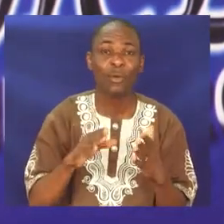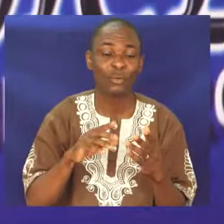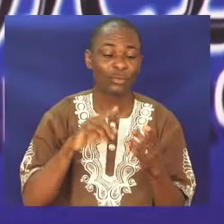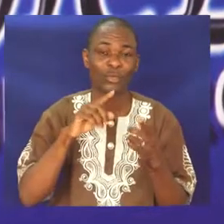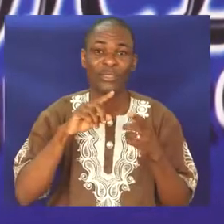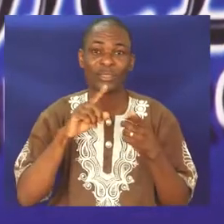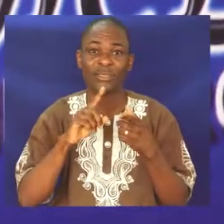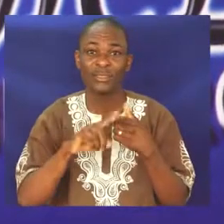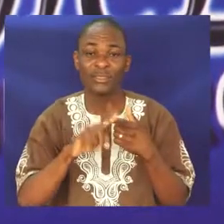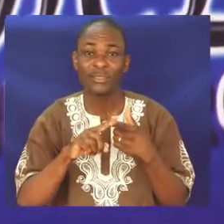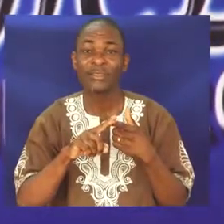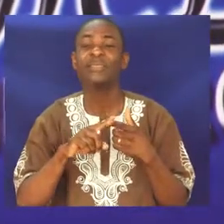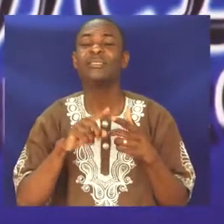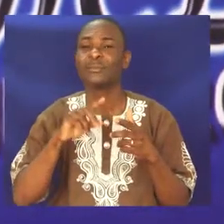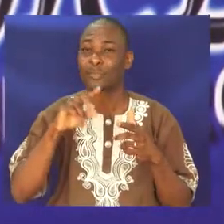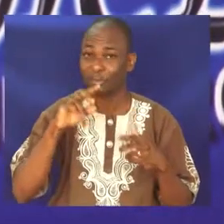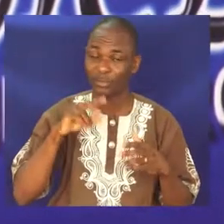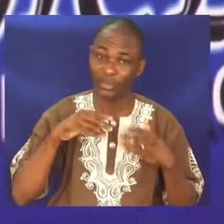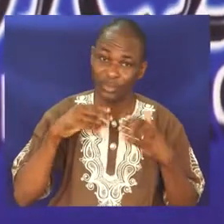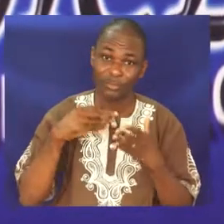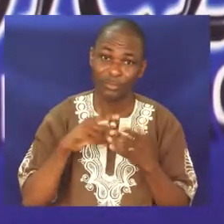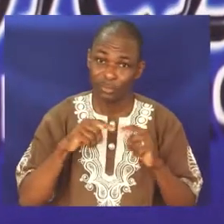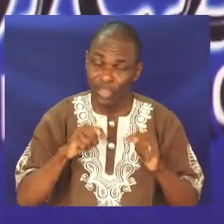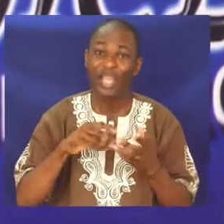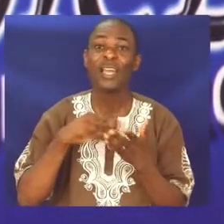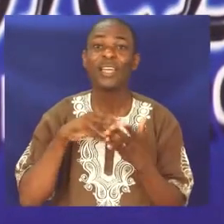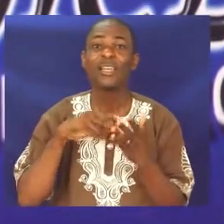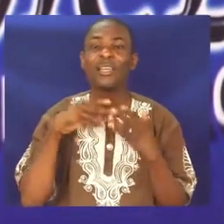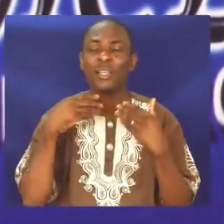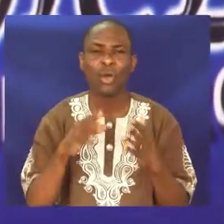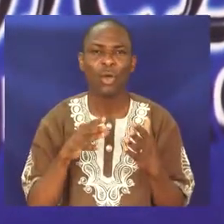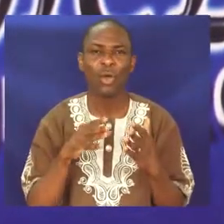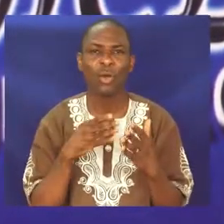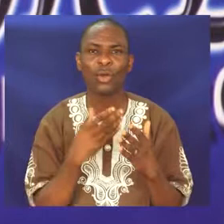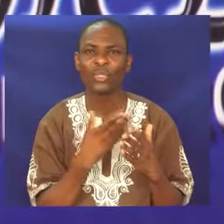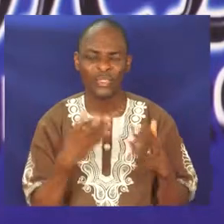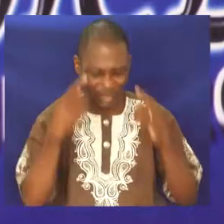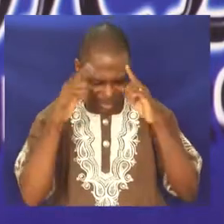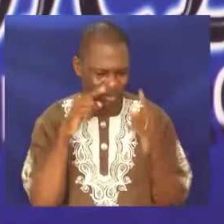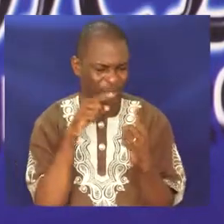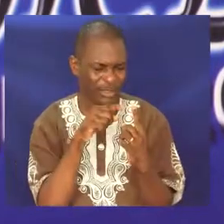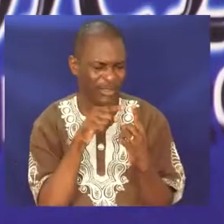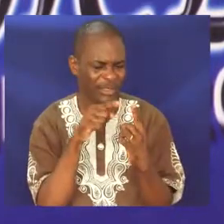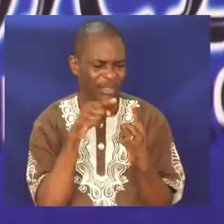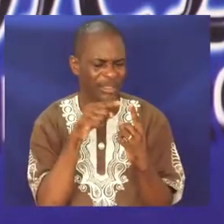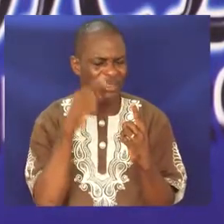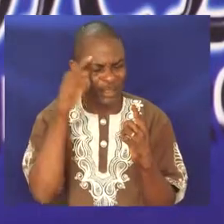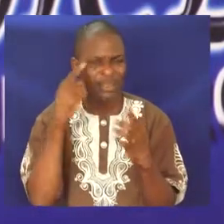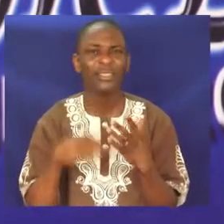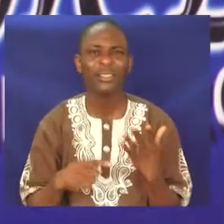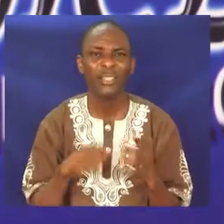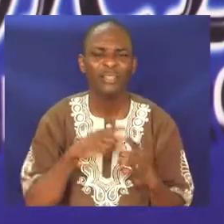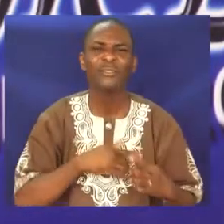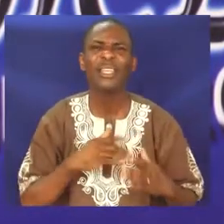sha na ede e na na ekoso e wona brabo me dofo wo tie me wo 2017 a onyankopon